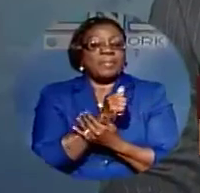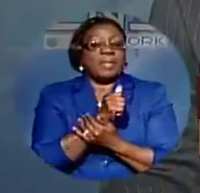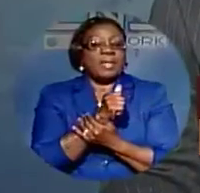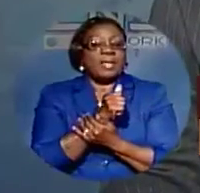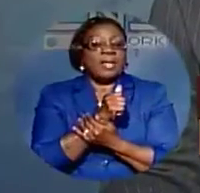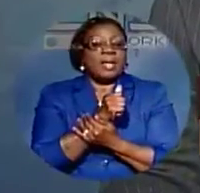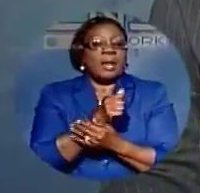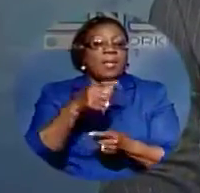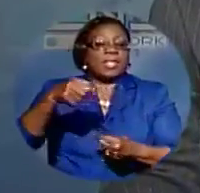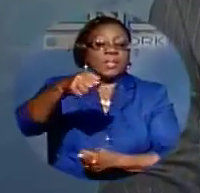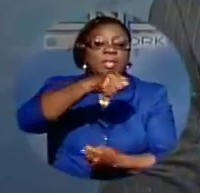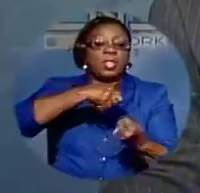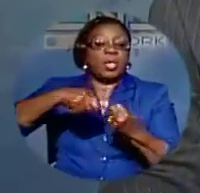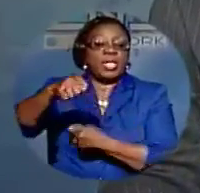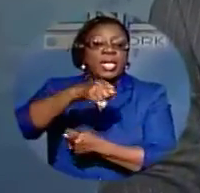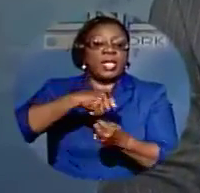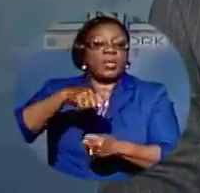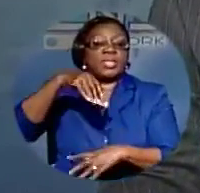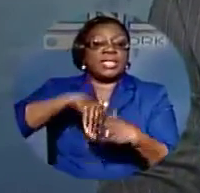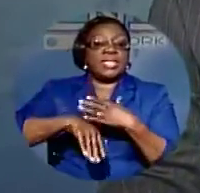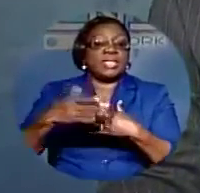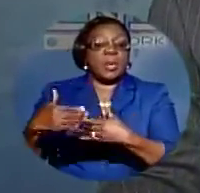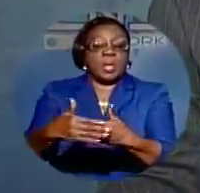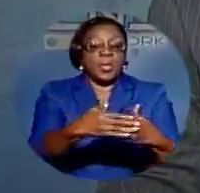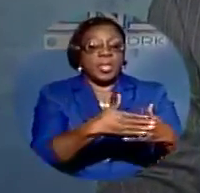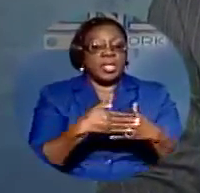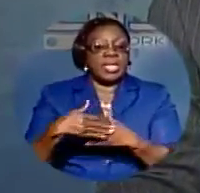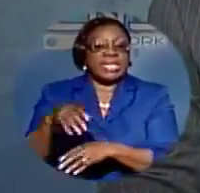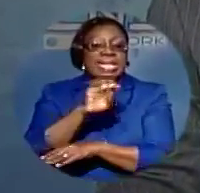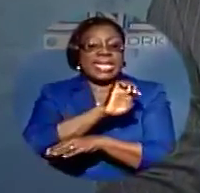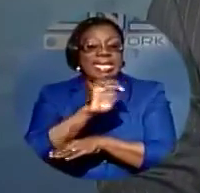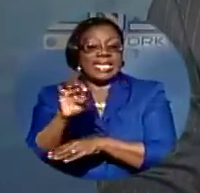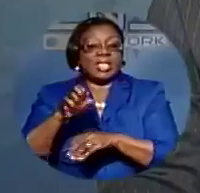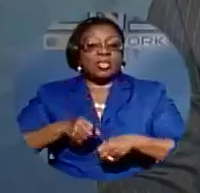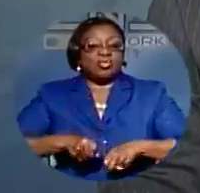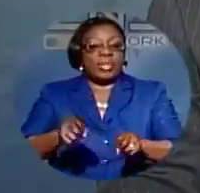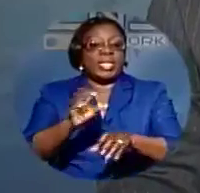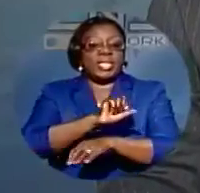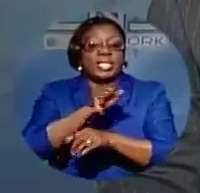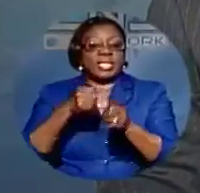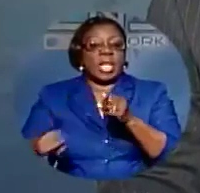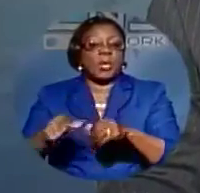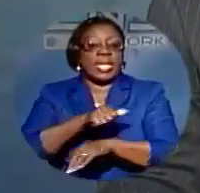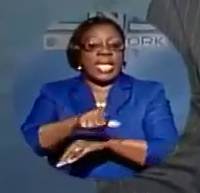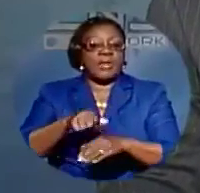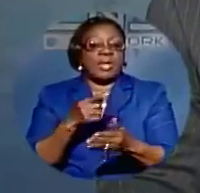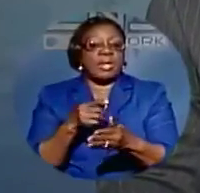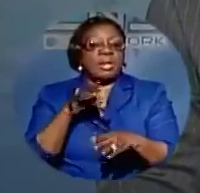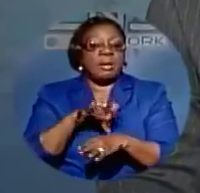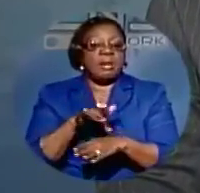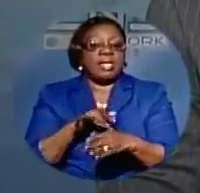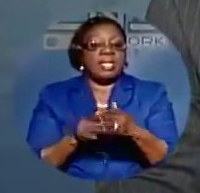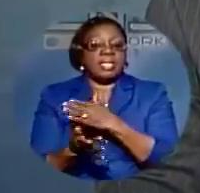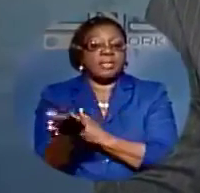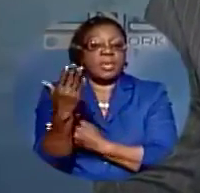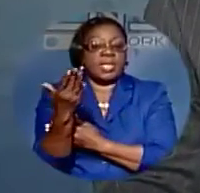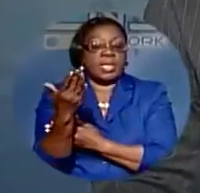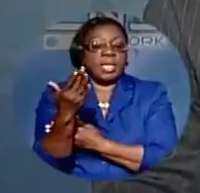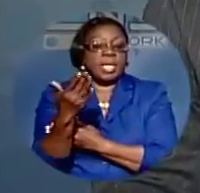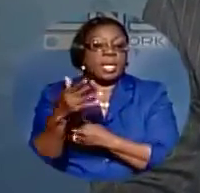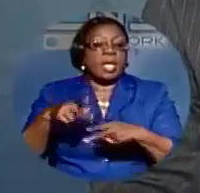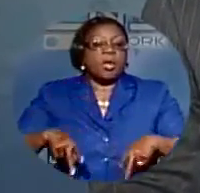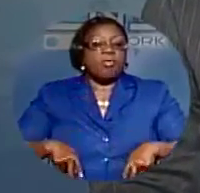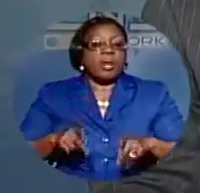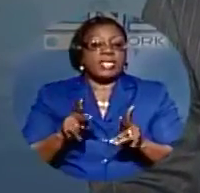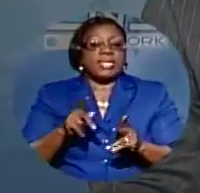A possible tornado rocked some of those communities in the East Street South area early this morning. Residents telling our news team they heard loud blasts